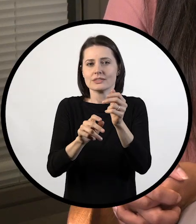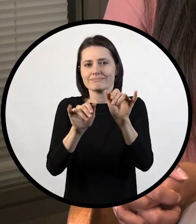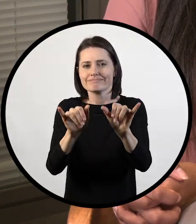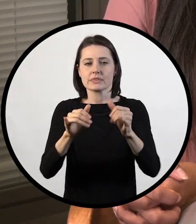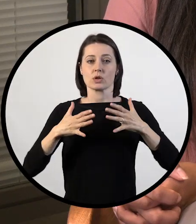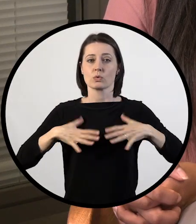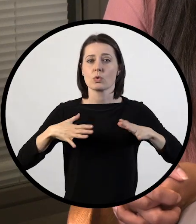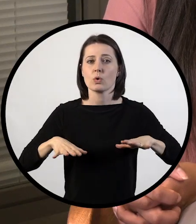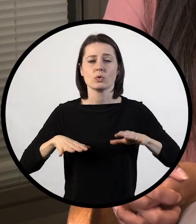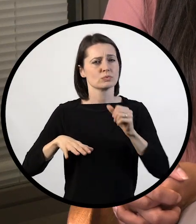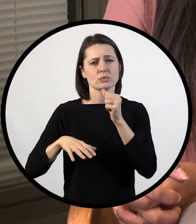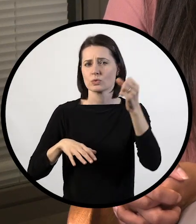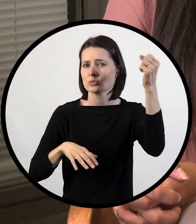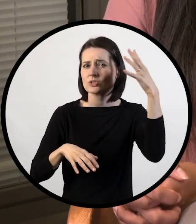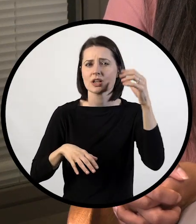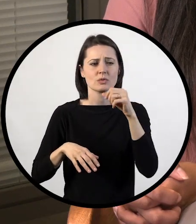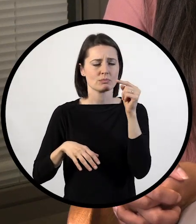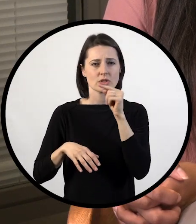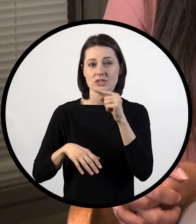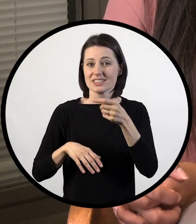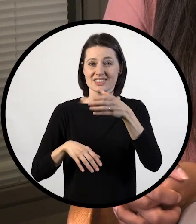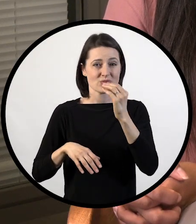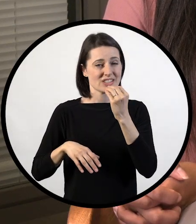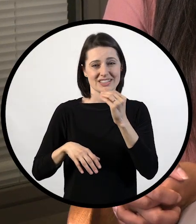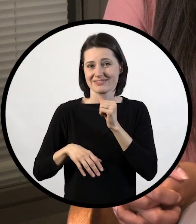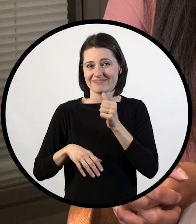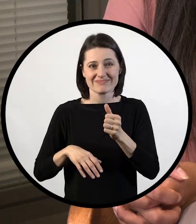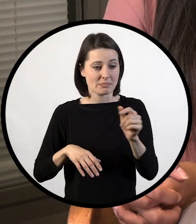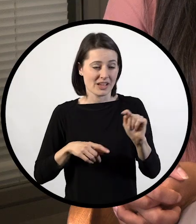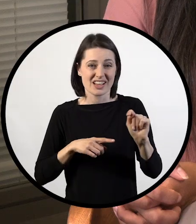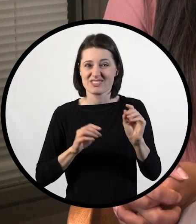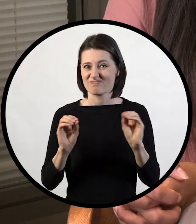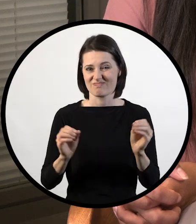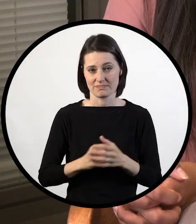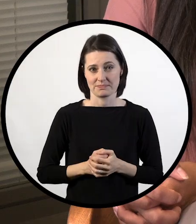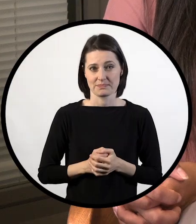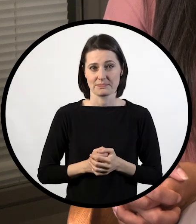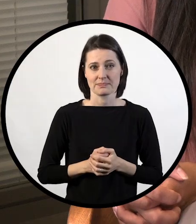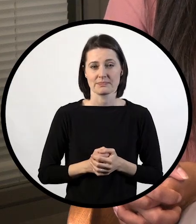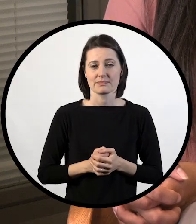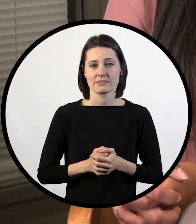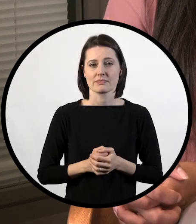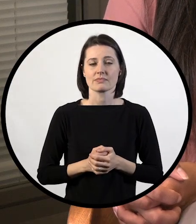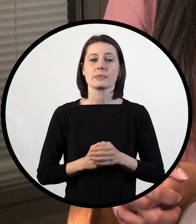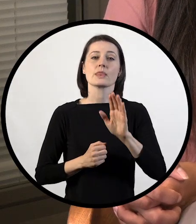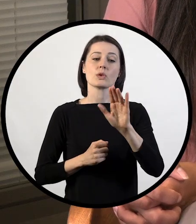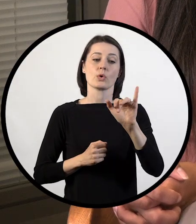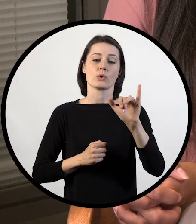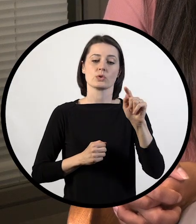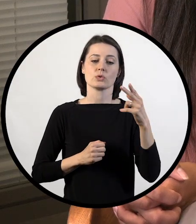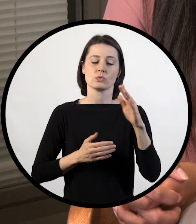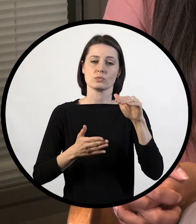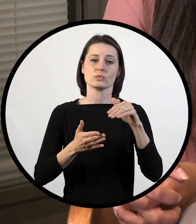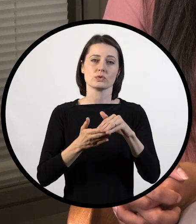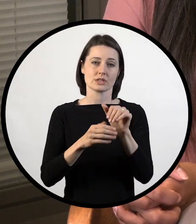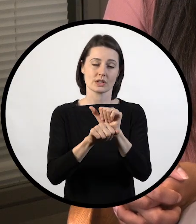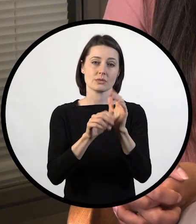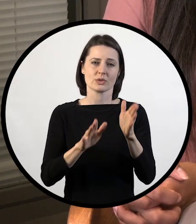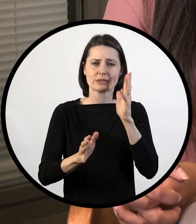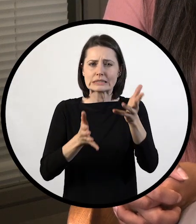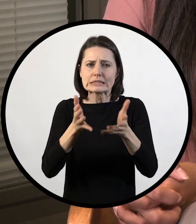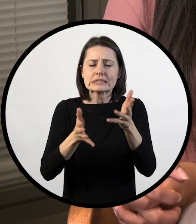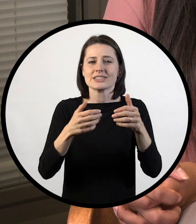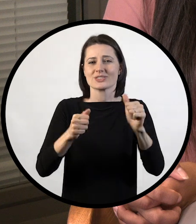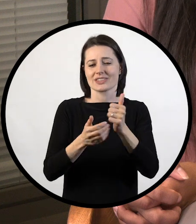don't change clothes, shower, brush your teeth, eat, drink, or use the restroom. Your youth